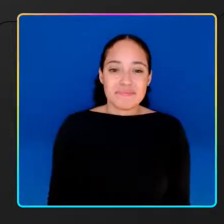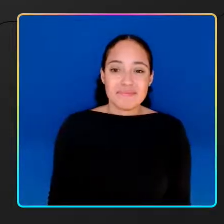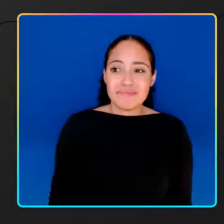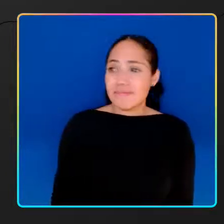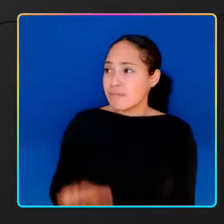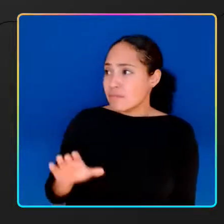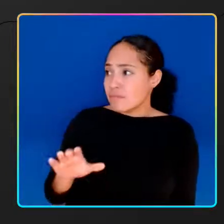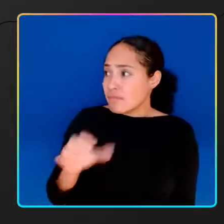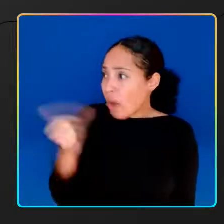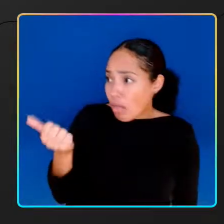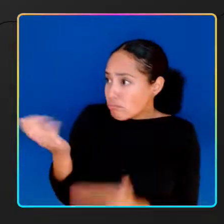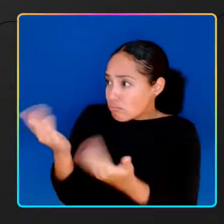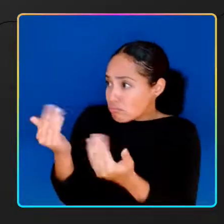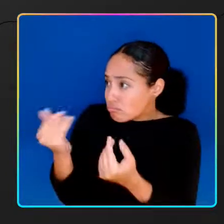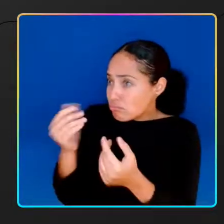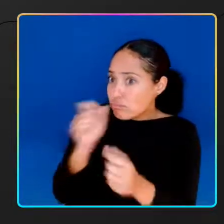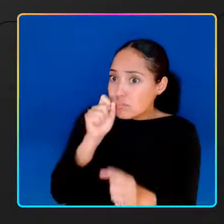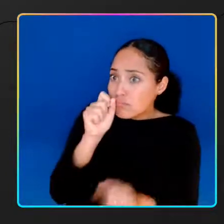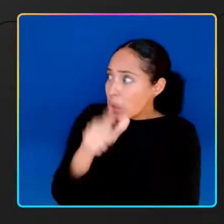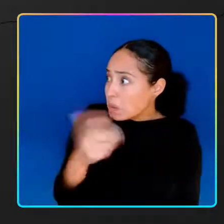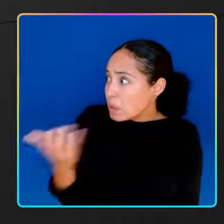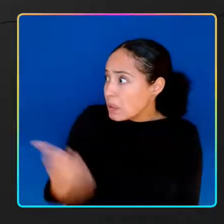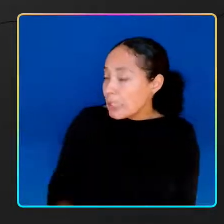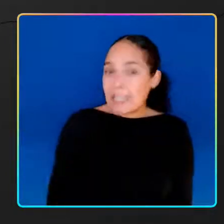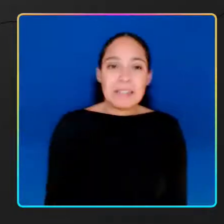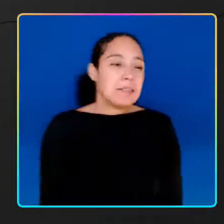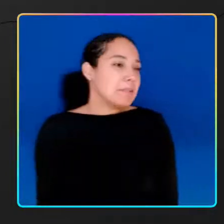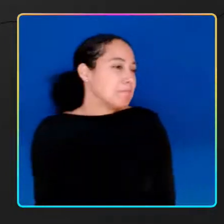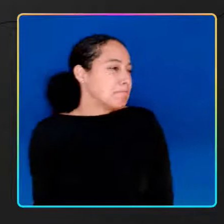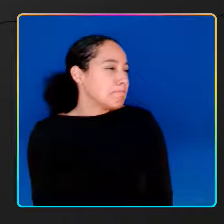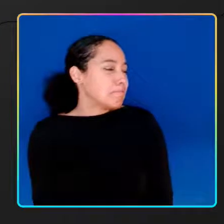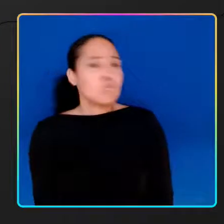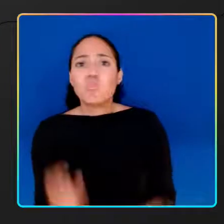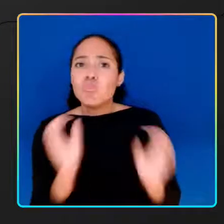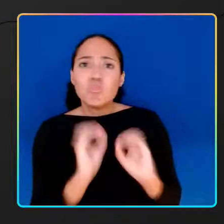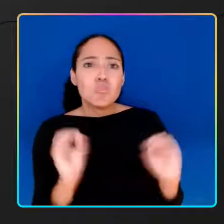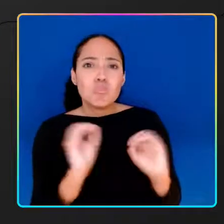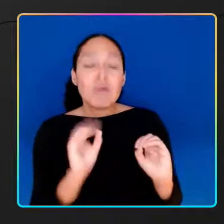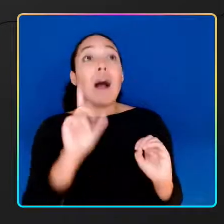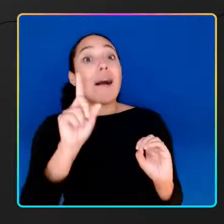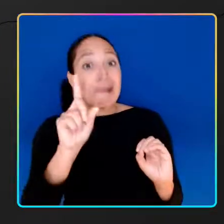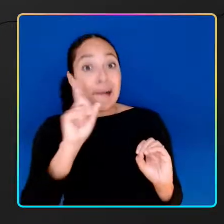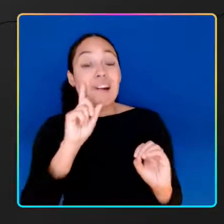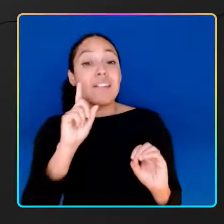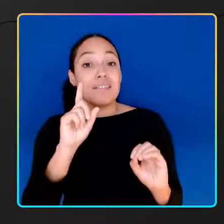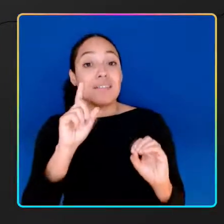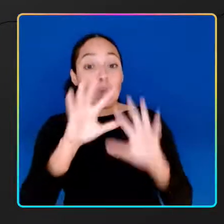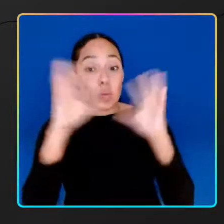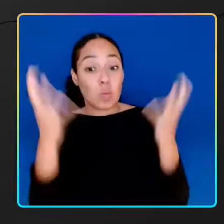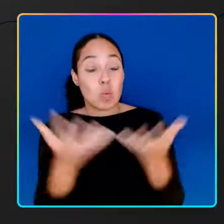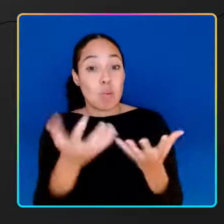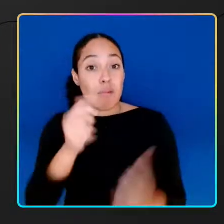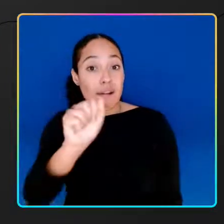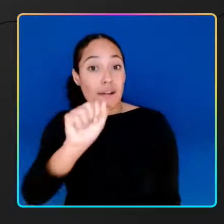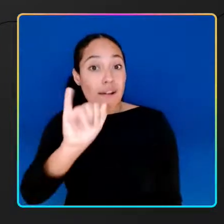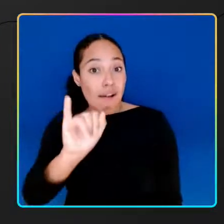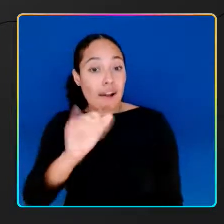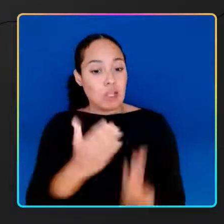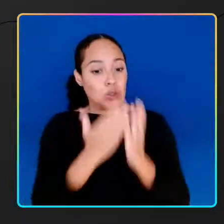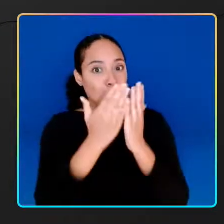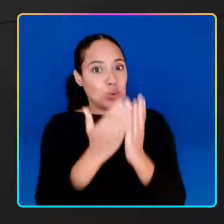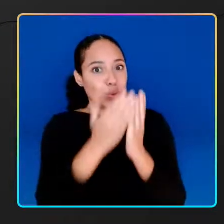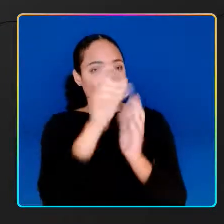side? No, except that the Global AI Student Conference is also still happening. The registration